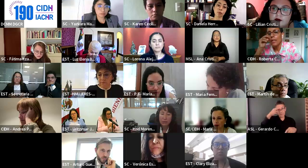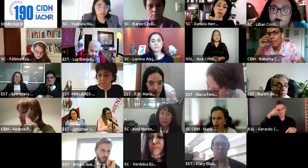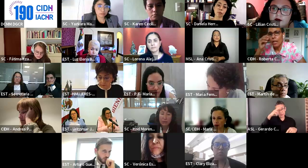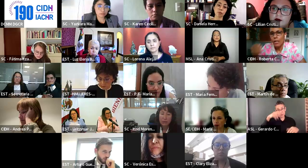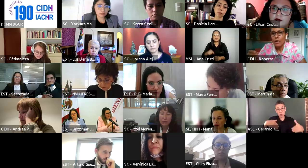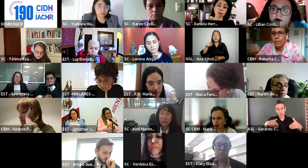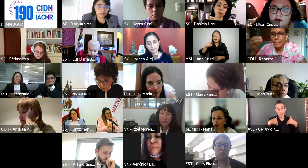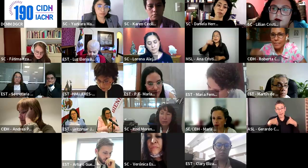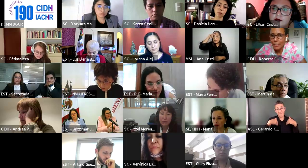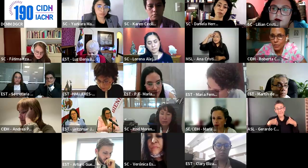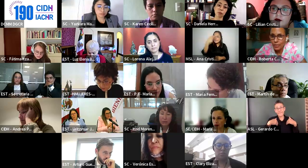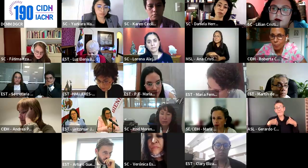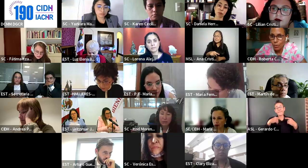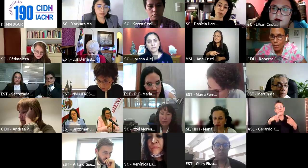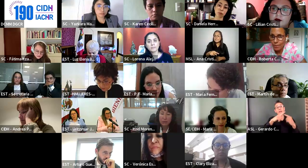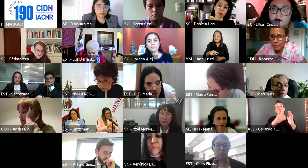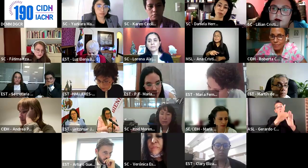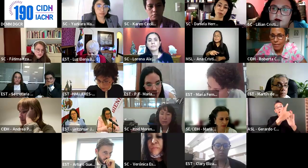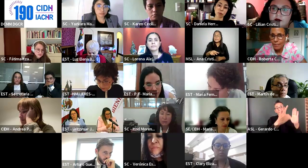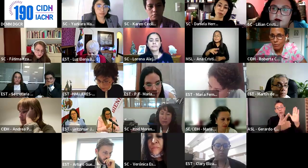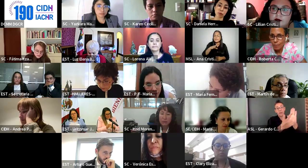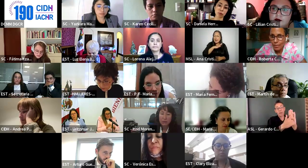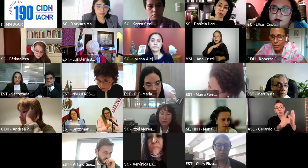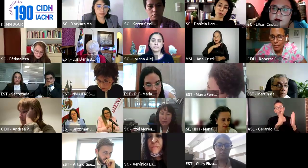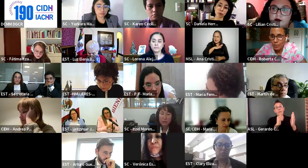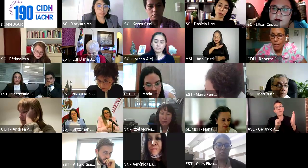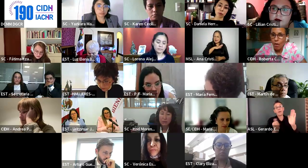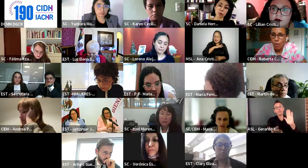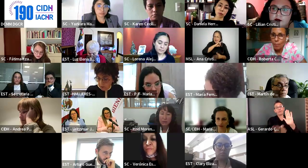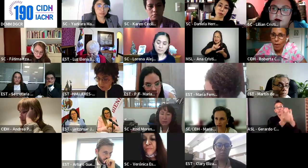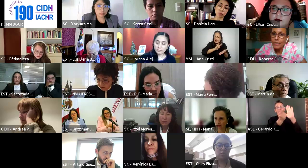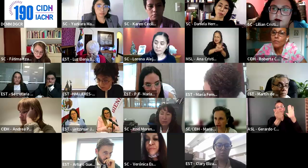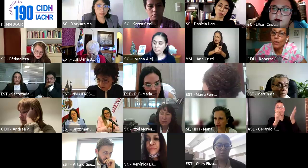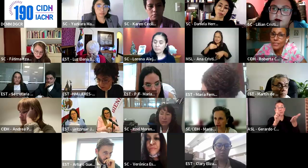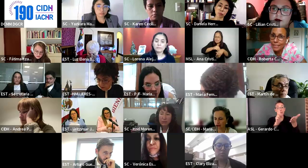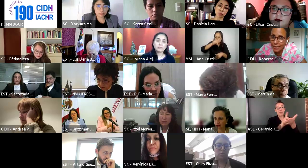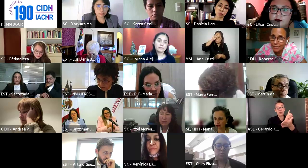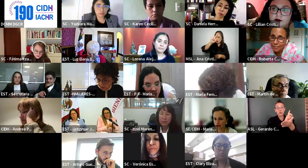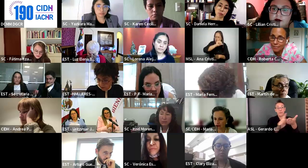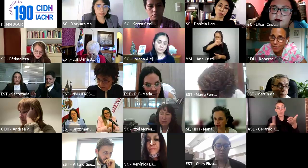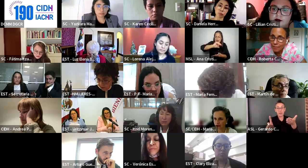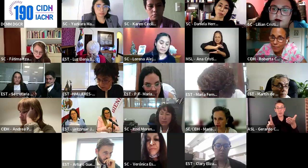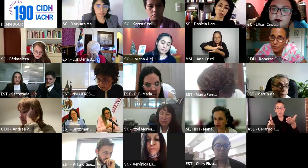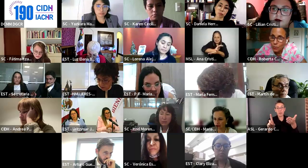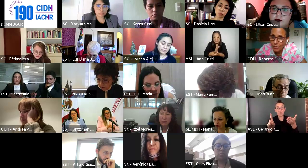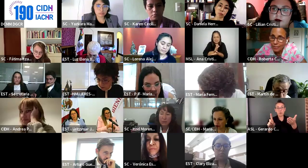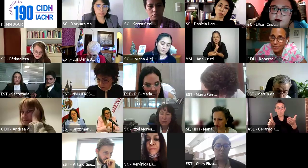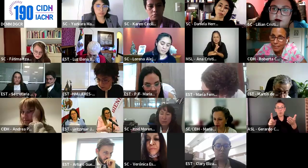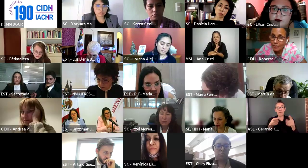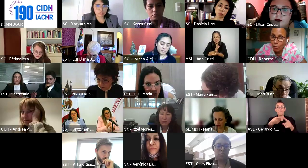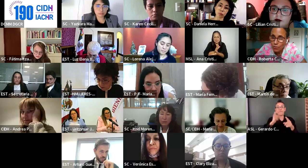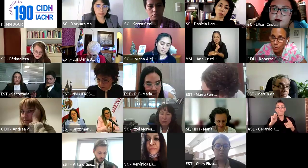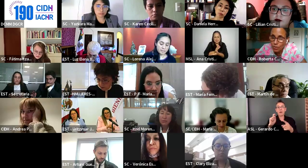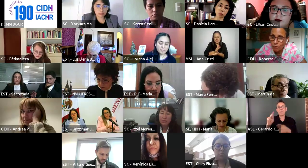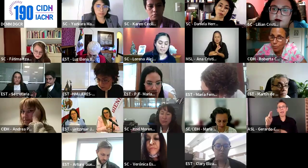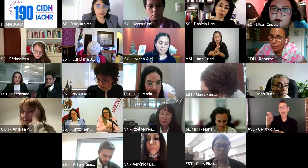have legislation that prohibits discrimination on the part of non-state actors? So I